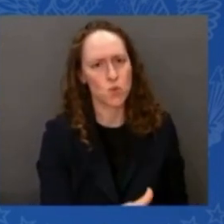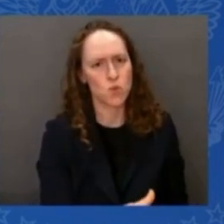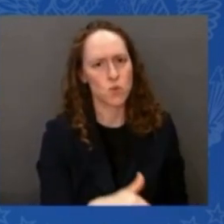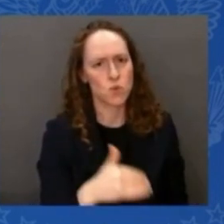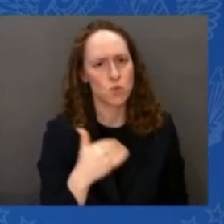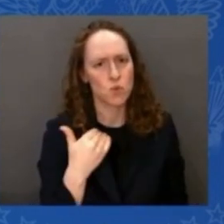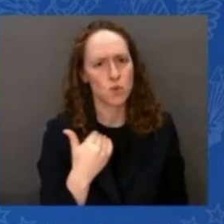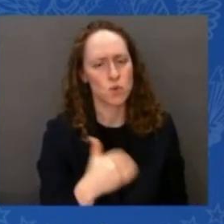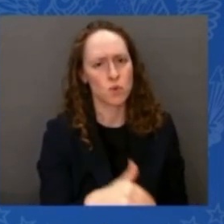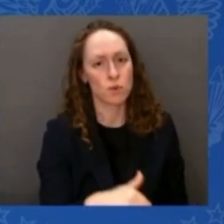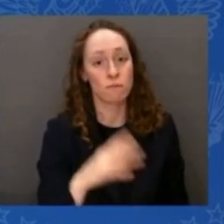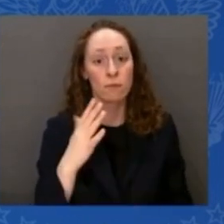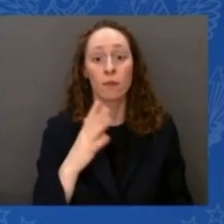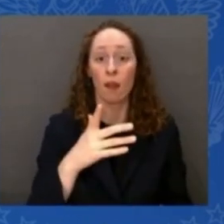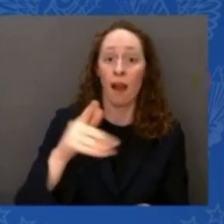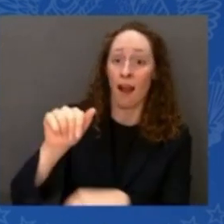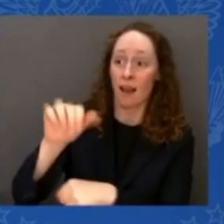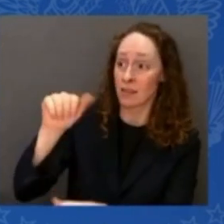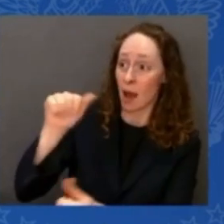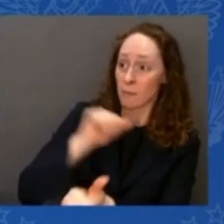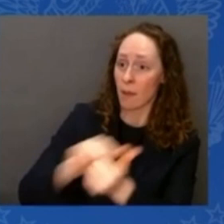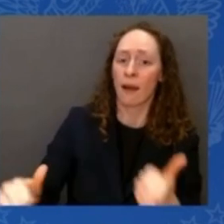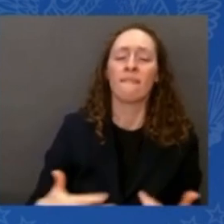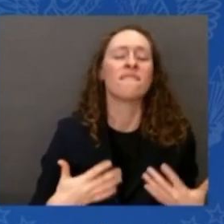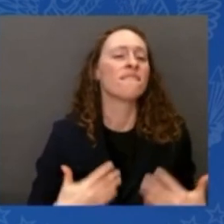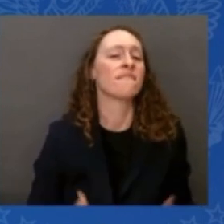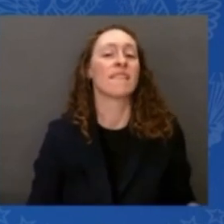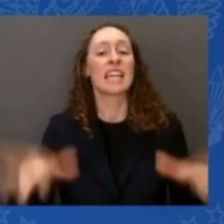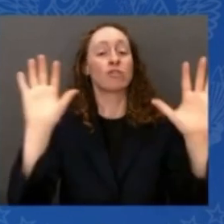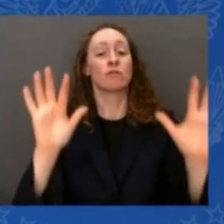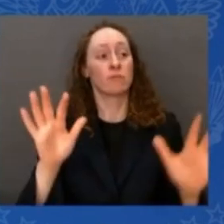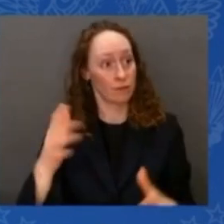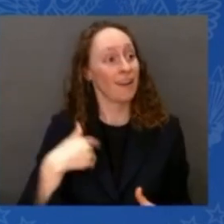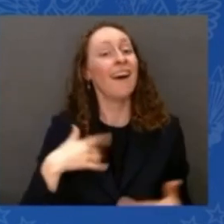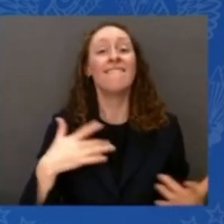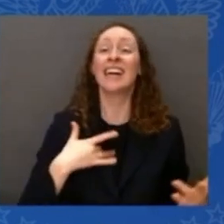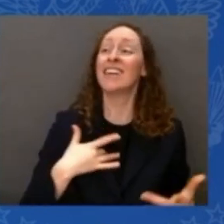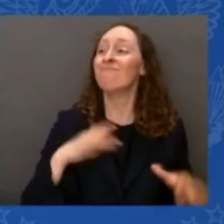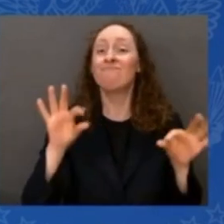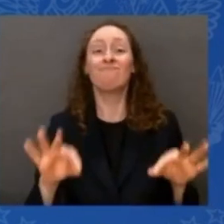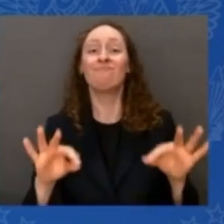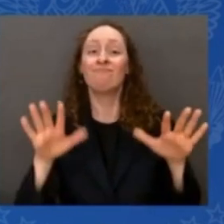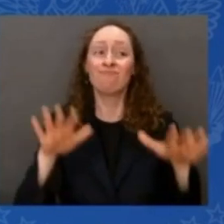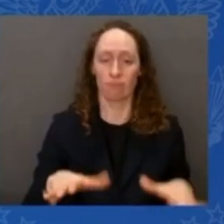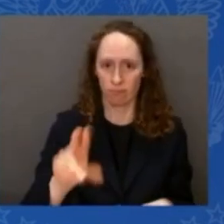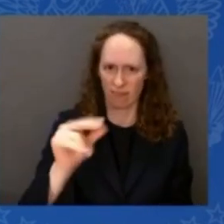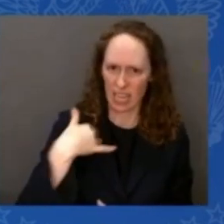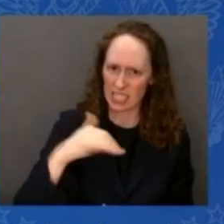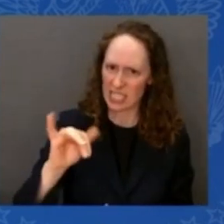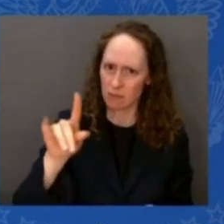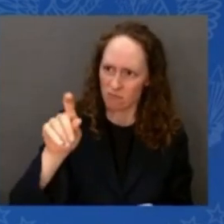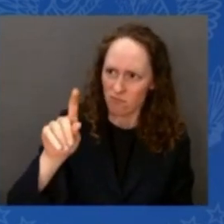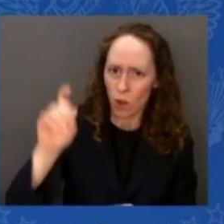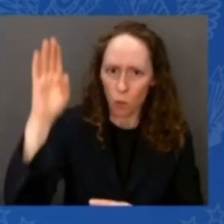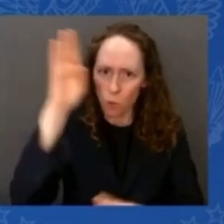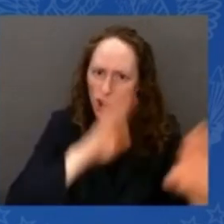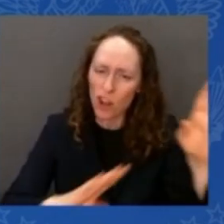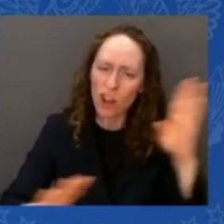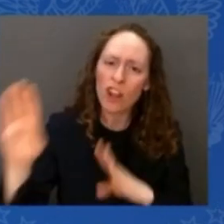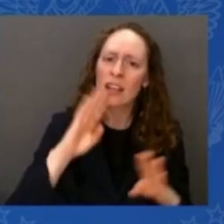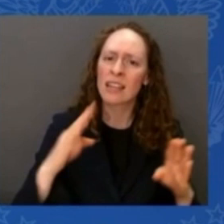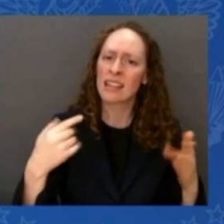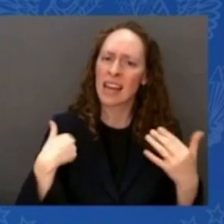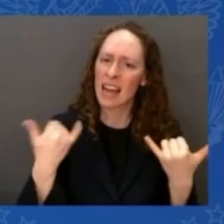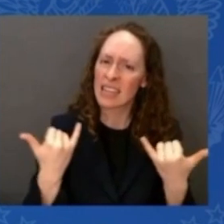more of this, and I'll tell you, uncertainty is not good for our country. So with that being said, you're wondering, okay, why